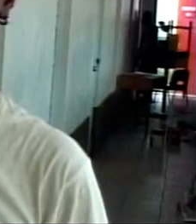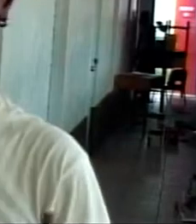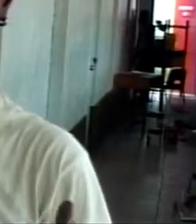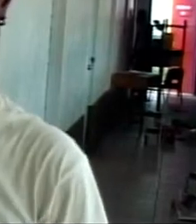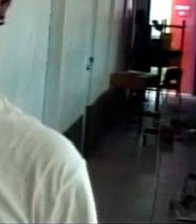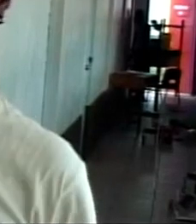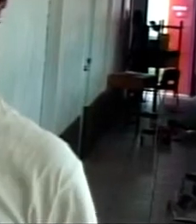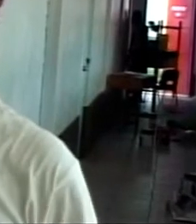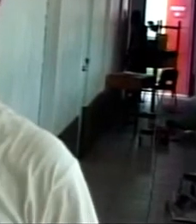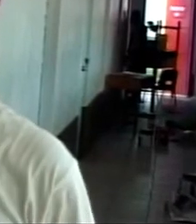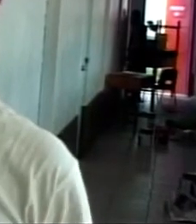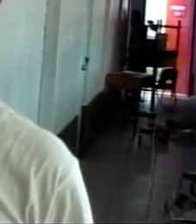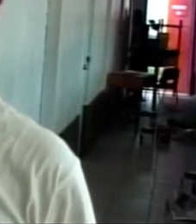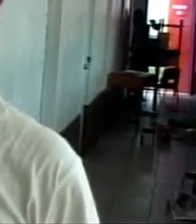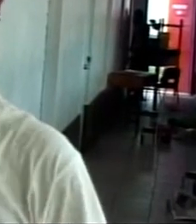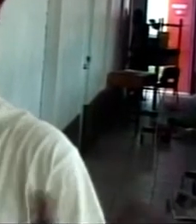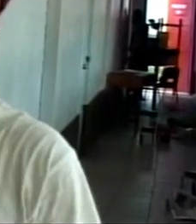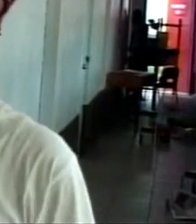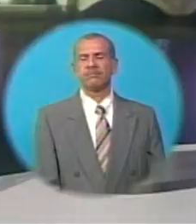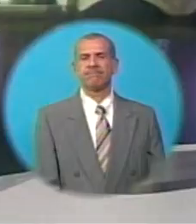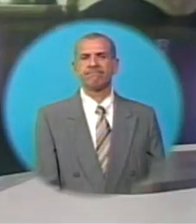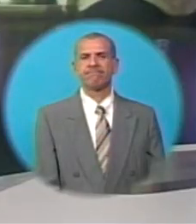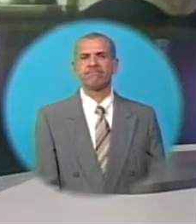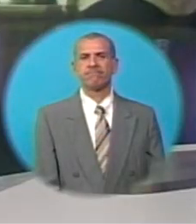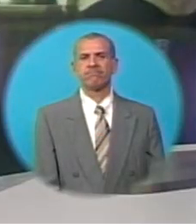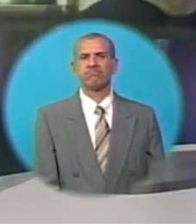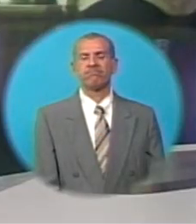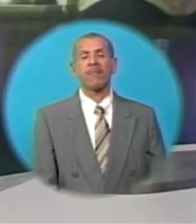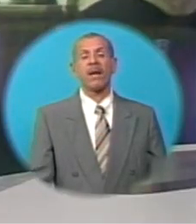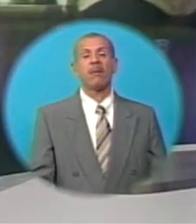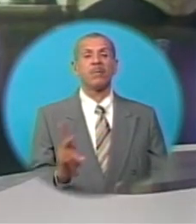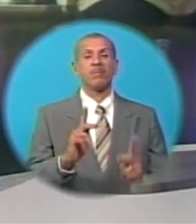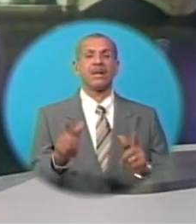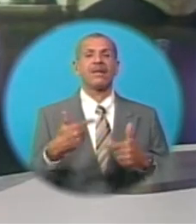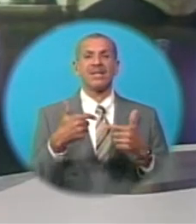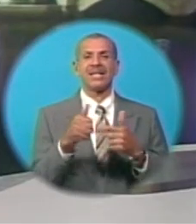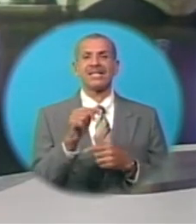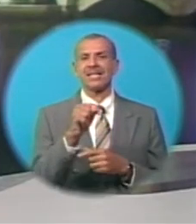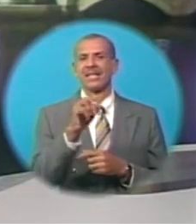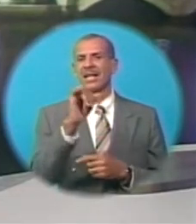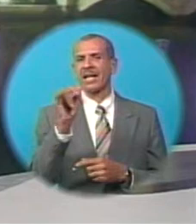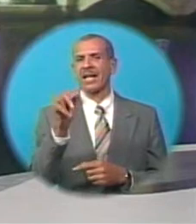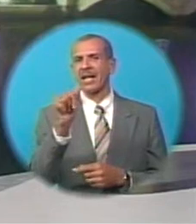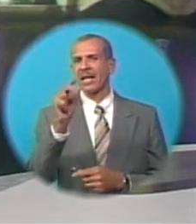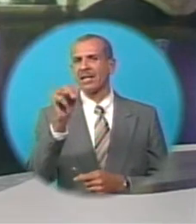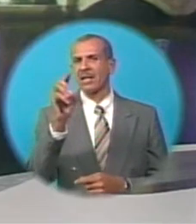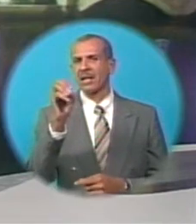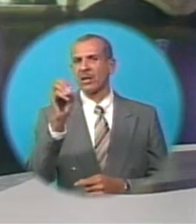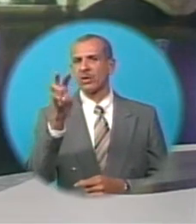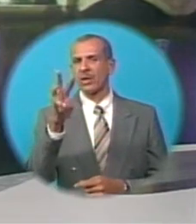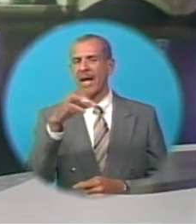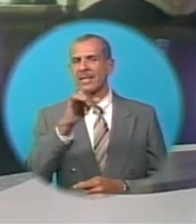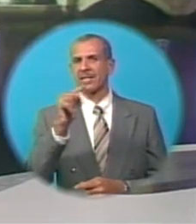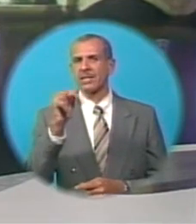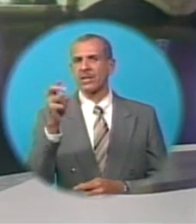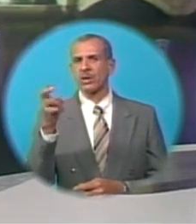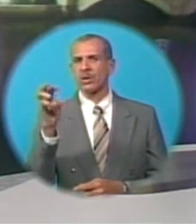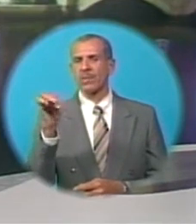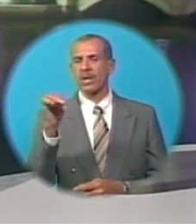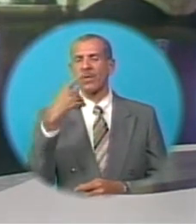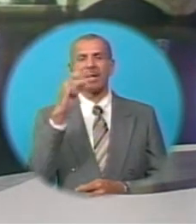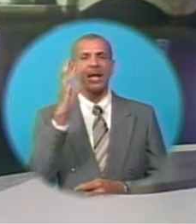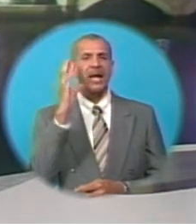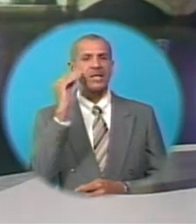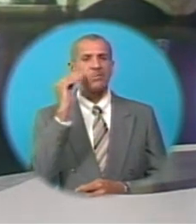support, and those are some of the ideas that we could work with. Residents in the parishes of St. Andrew and St. Thomas will experience water outages